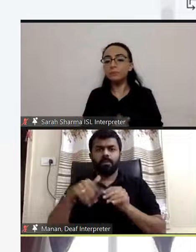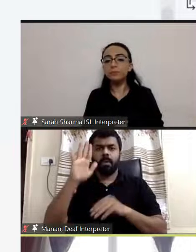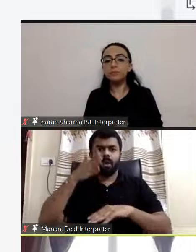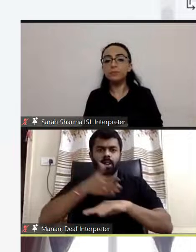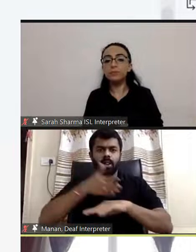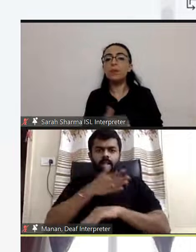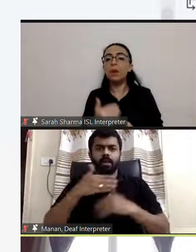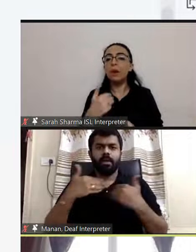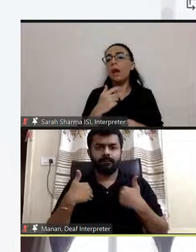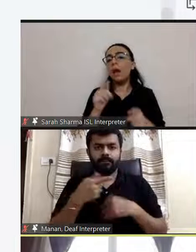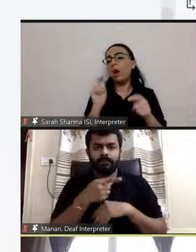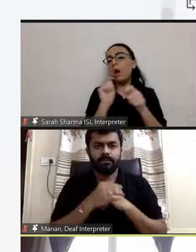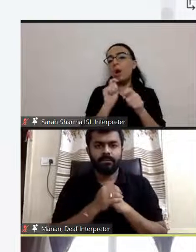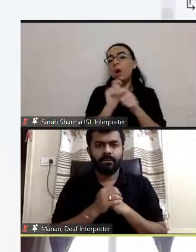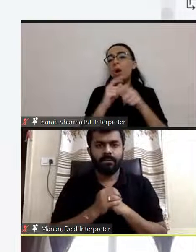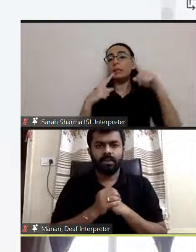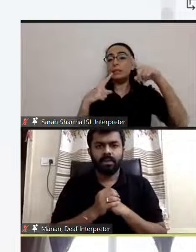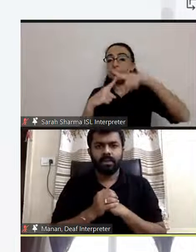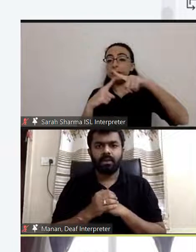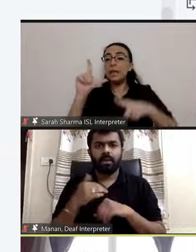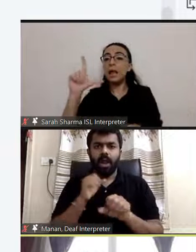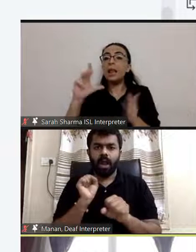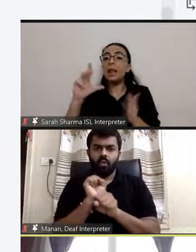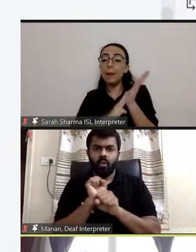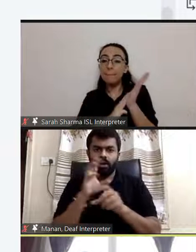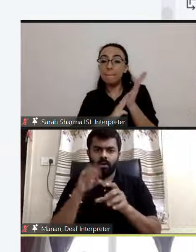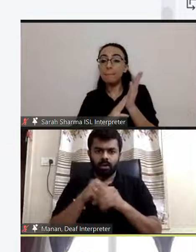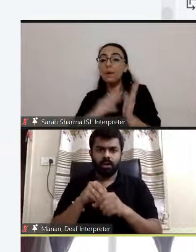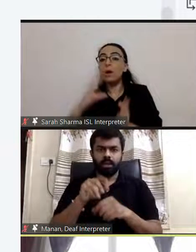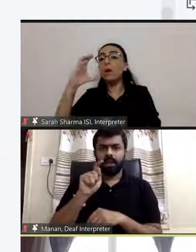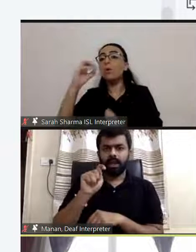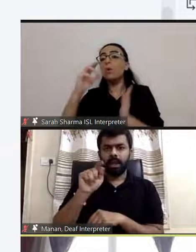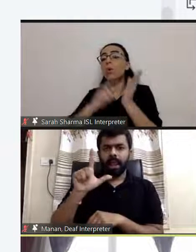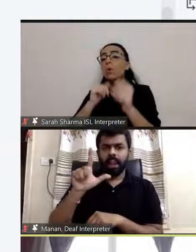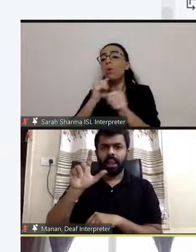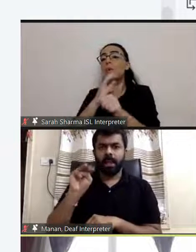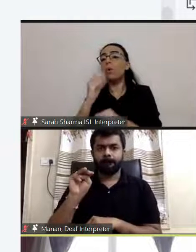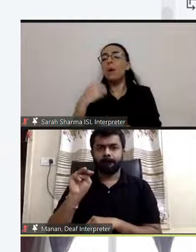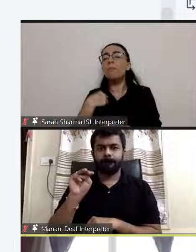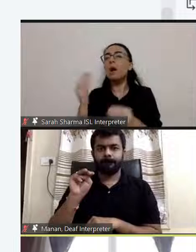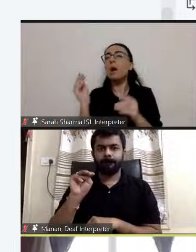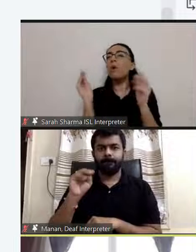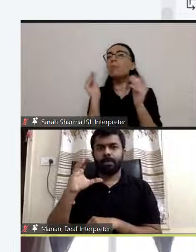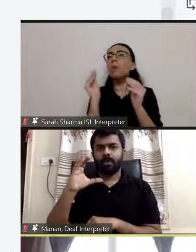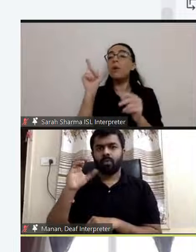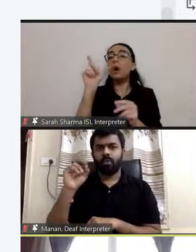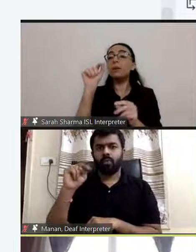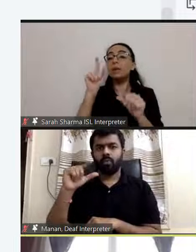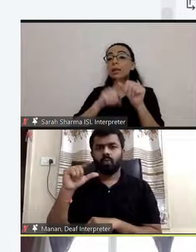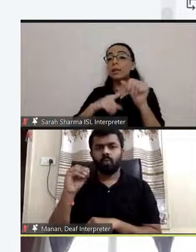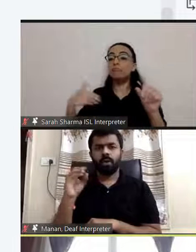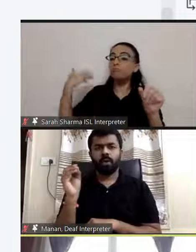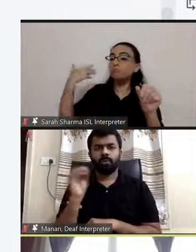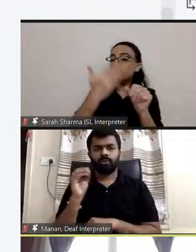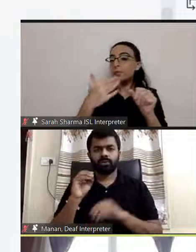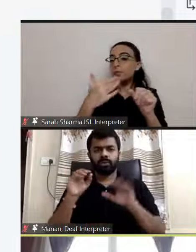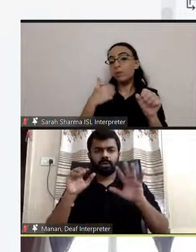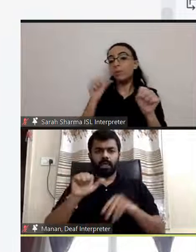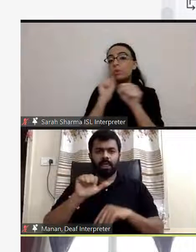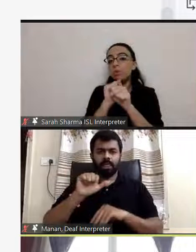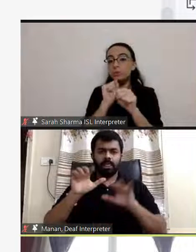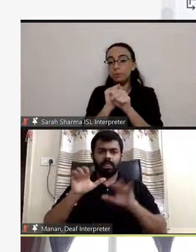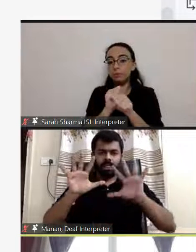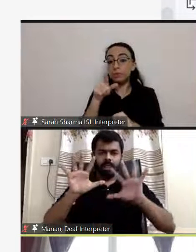Congo for 10 years now. And TLM, the Leprosy Mission, work with the Ministry of